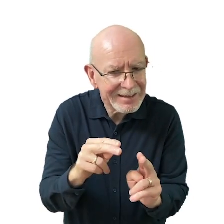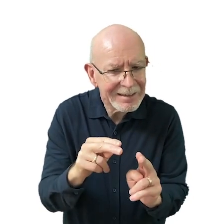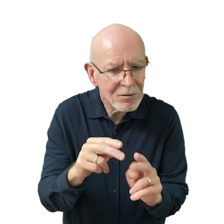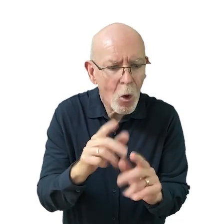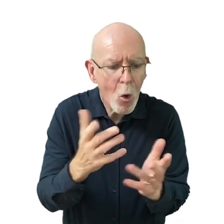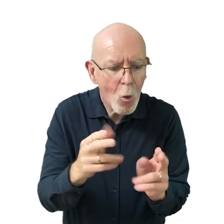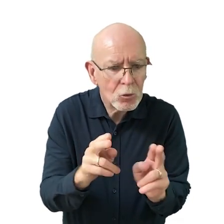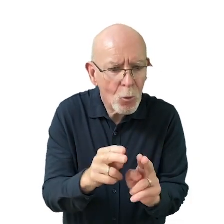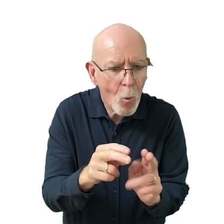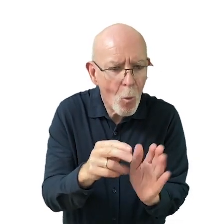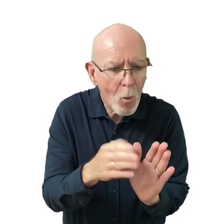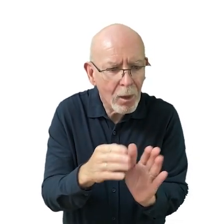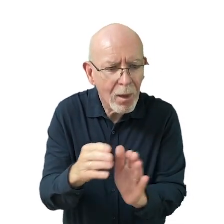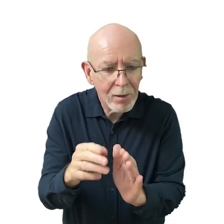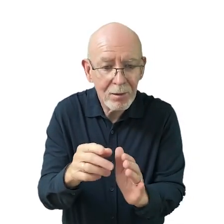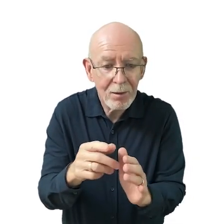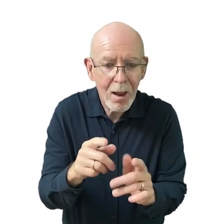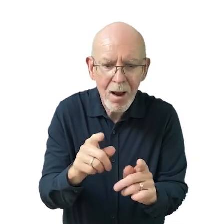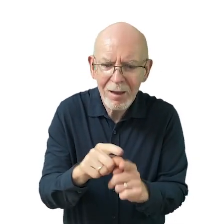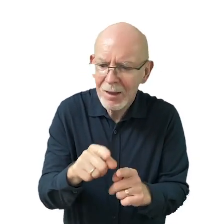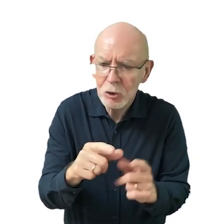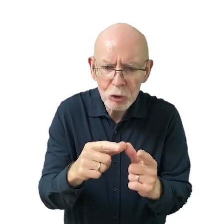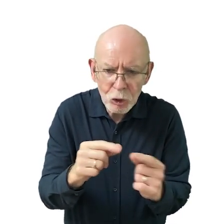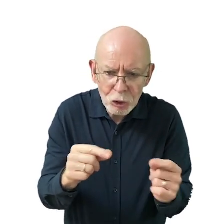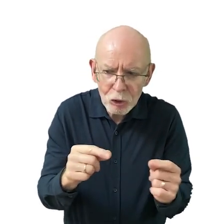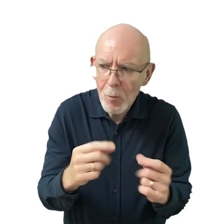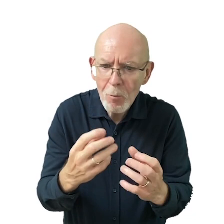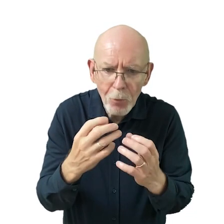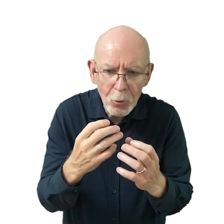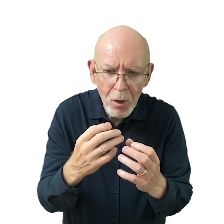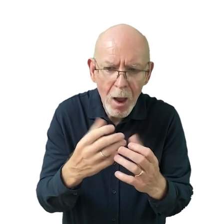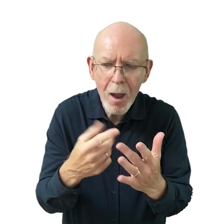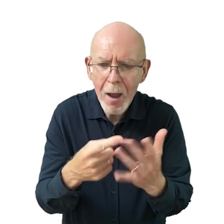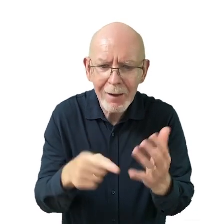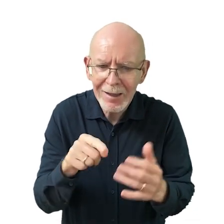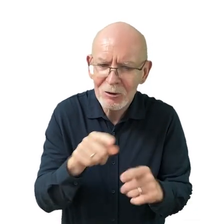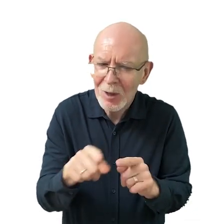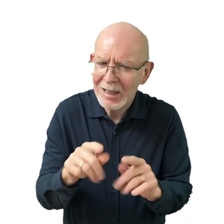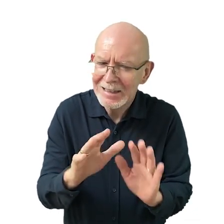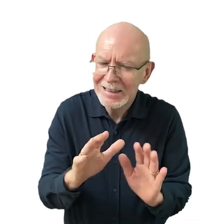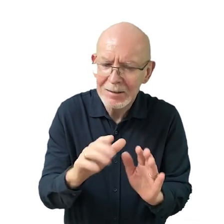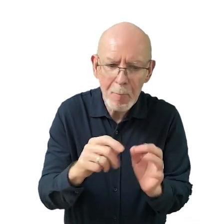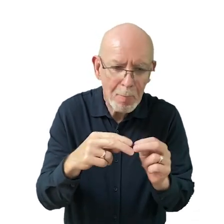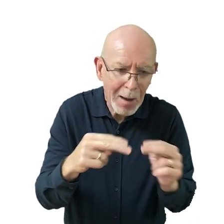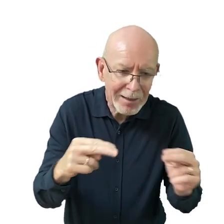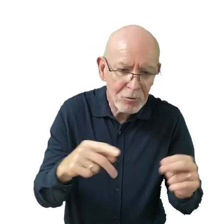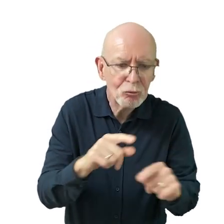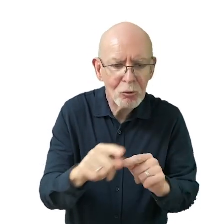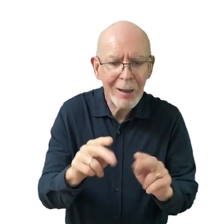small portions only, especially of processed types like sausages, burgers and